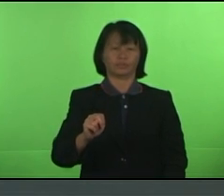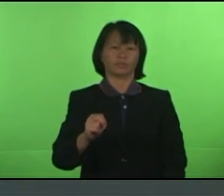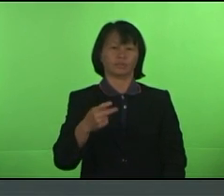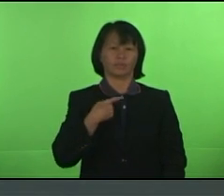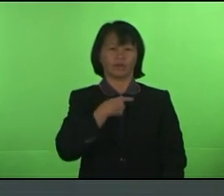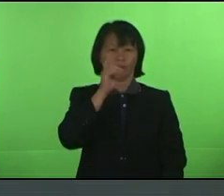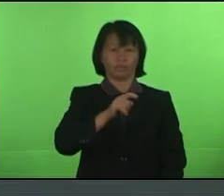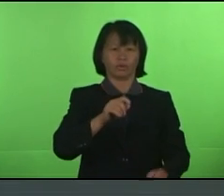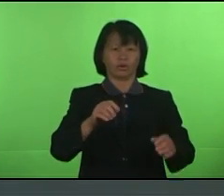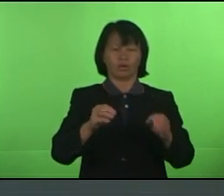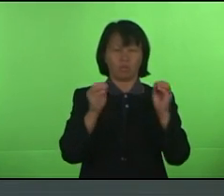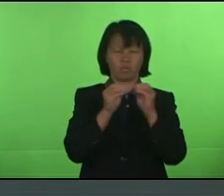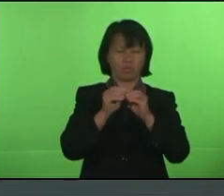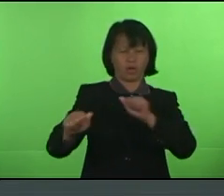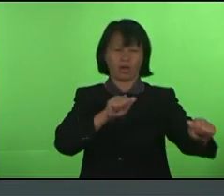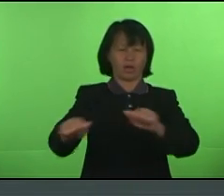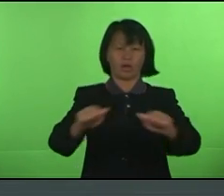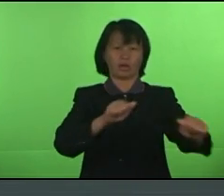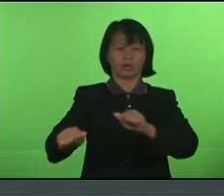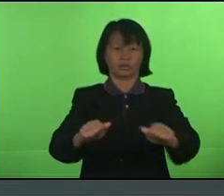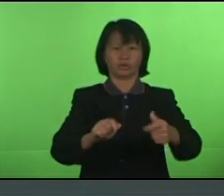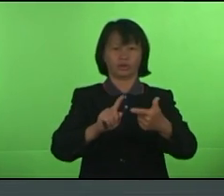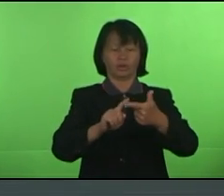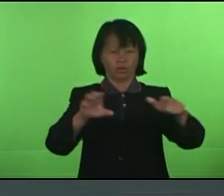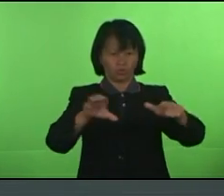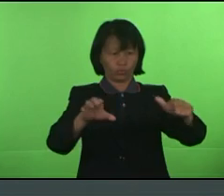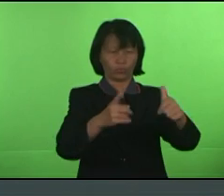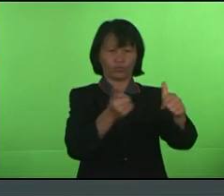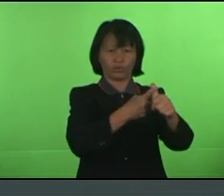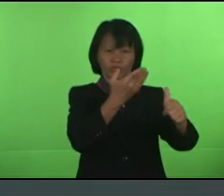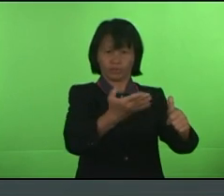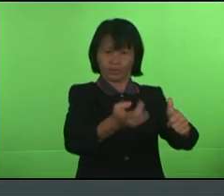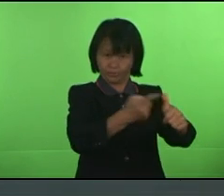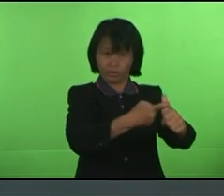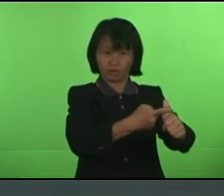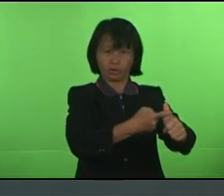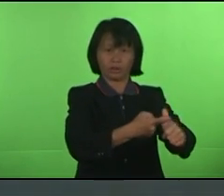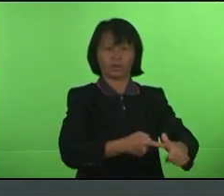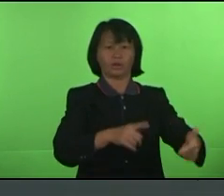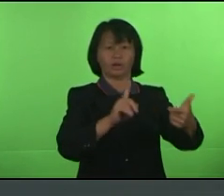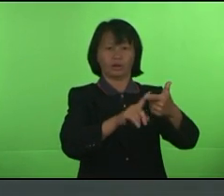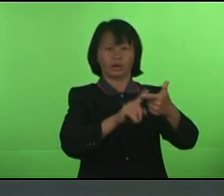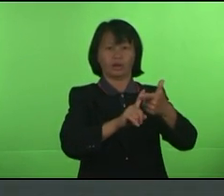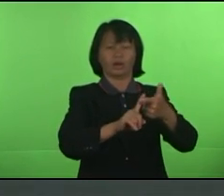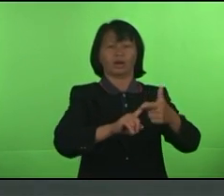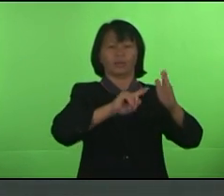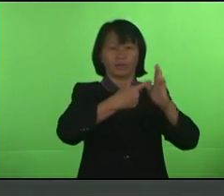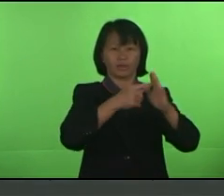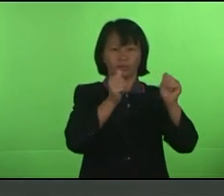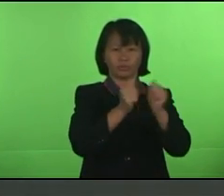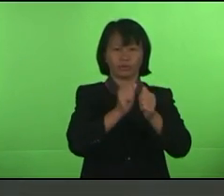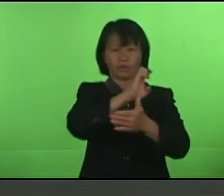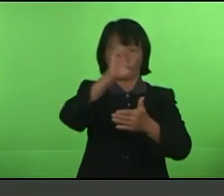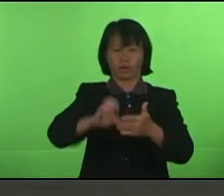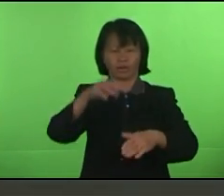be proactive. Okay. And then do the first things first. Begin with the end in mind. What you think